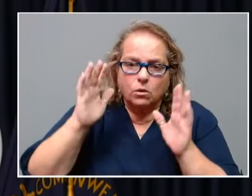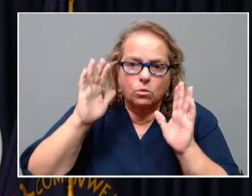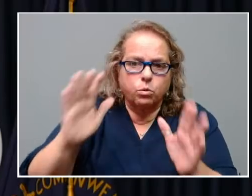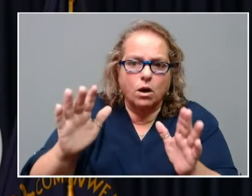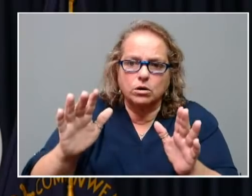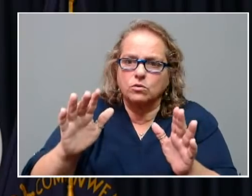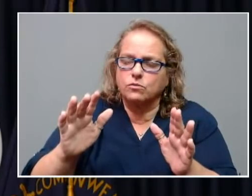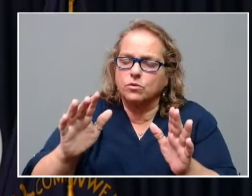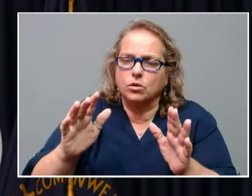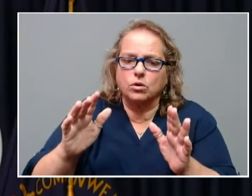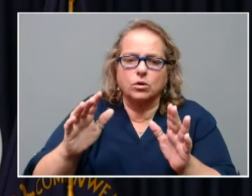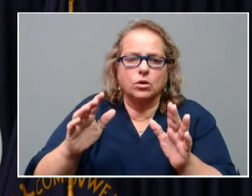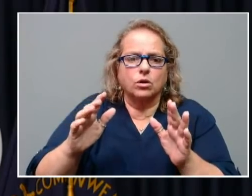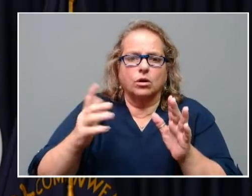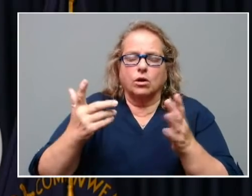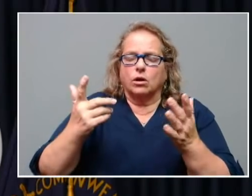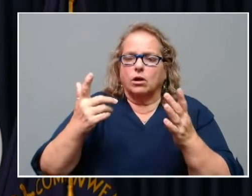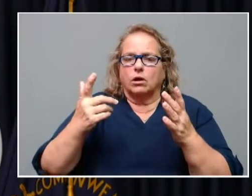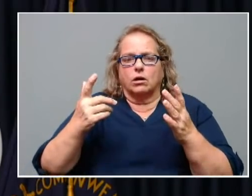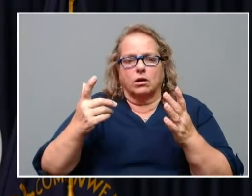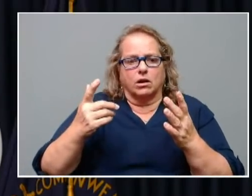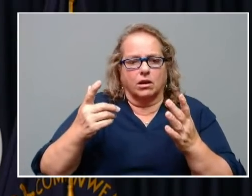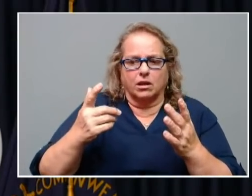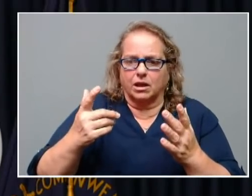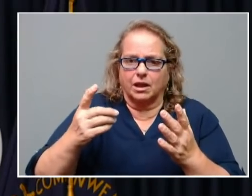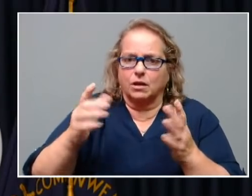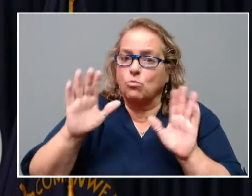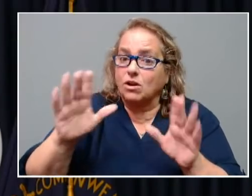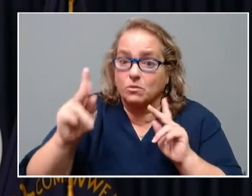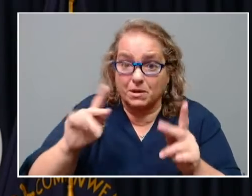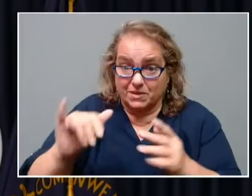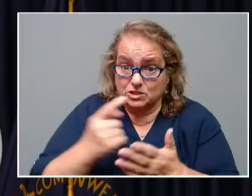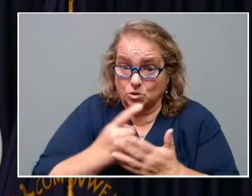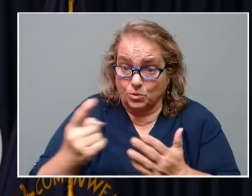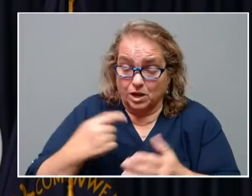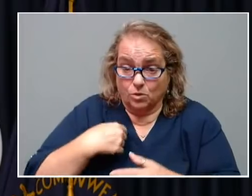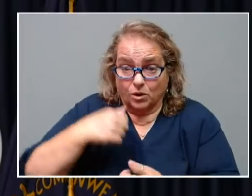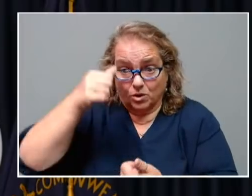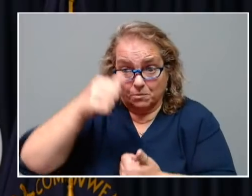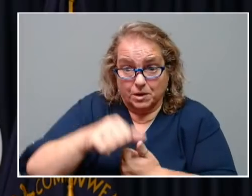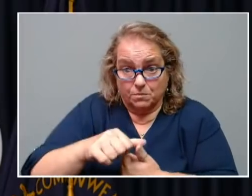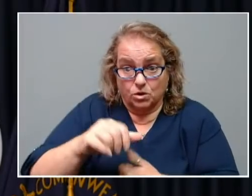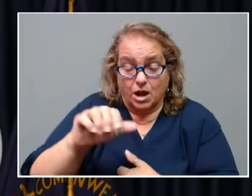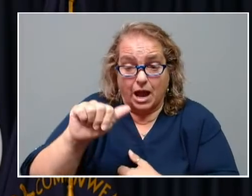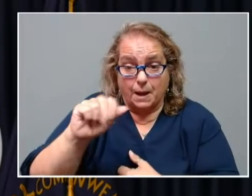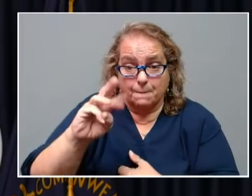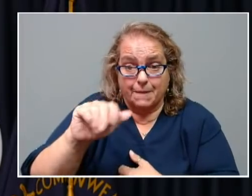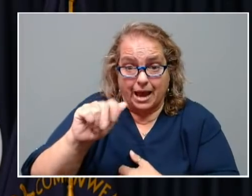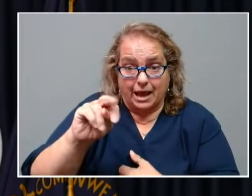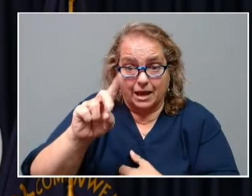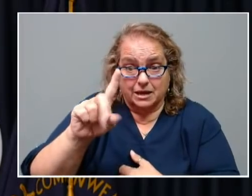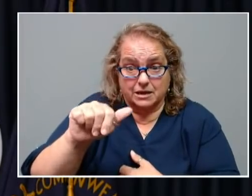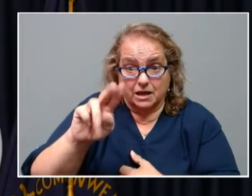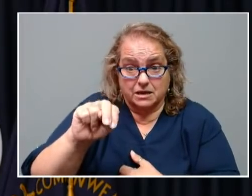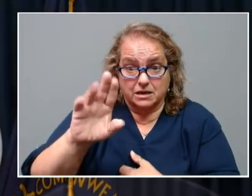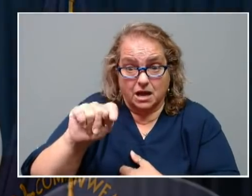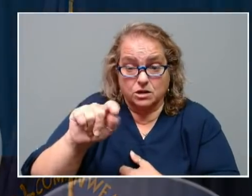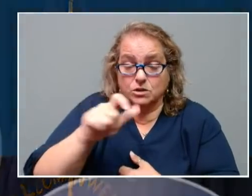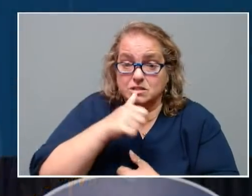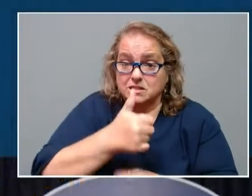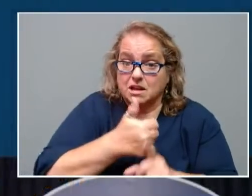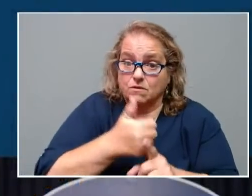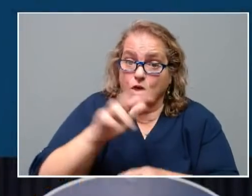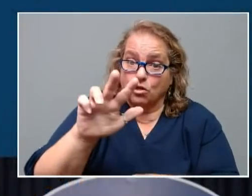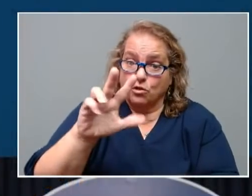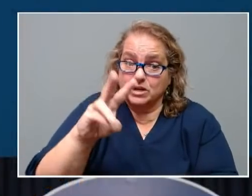our Commonwealth. So this week we're remembering Amanda Nutt, who was a 36-year-old teacher